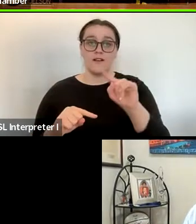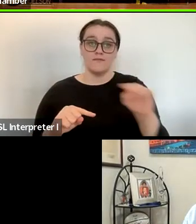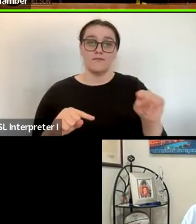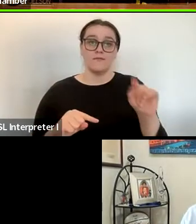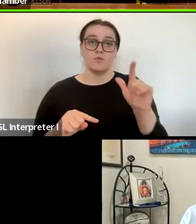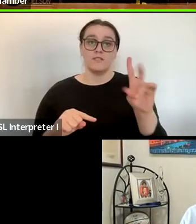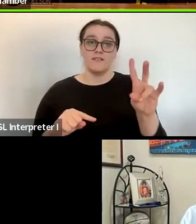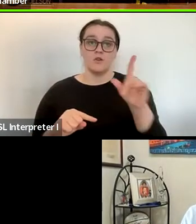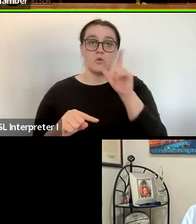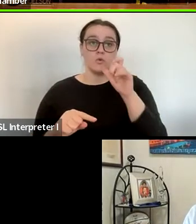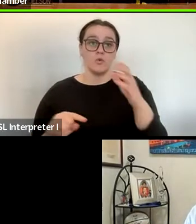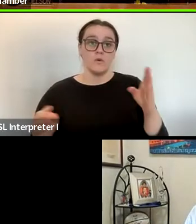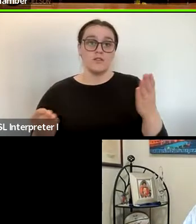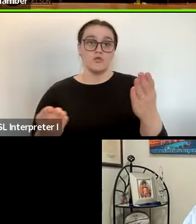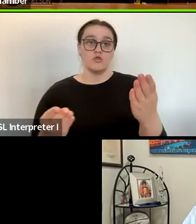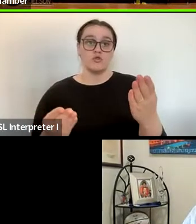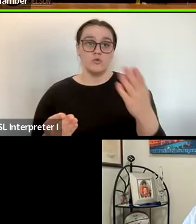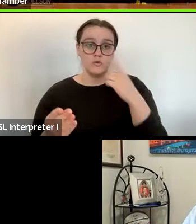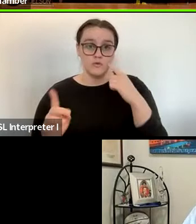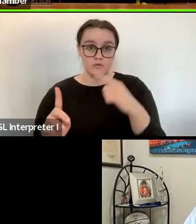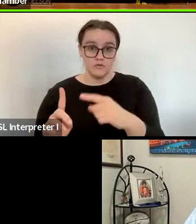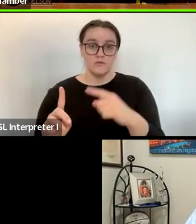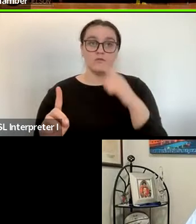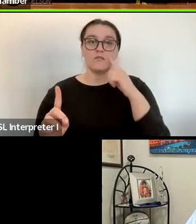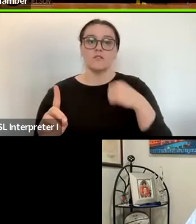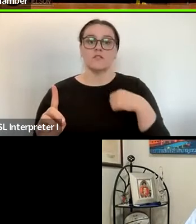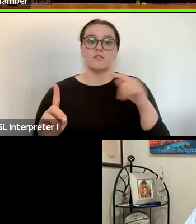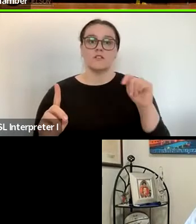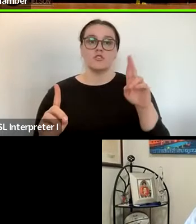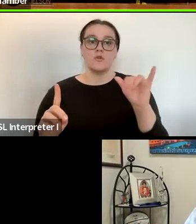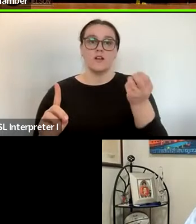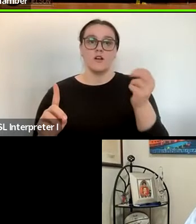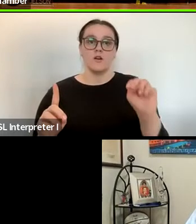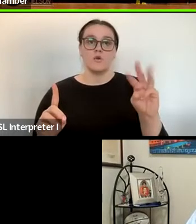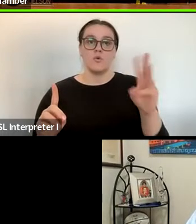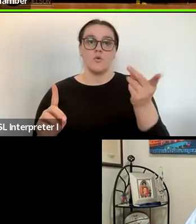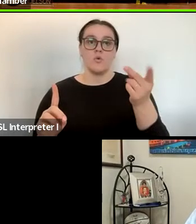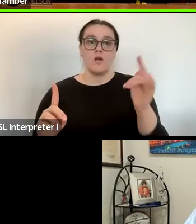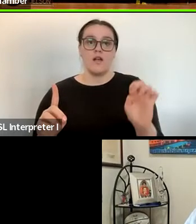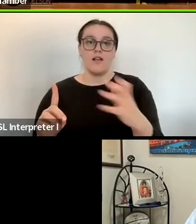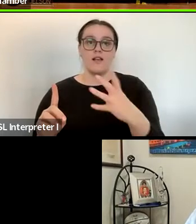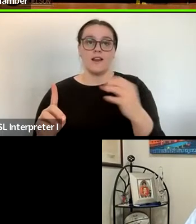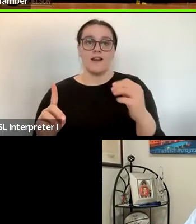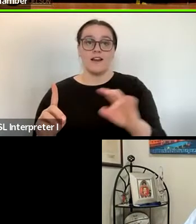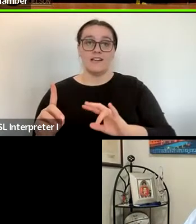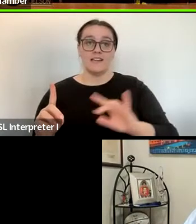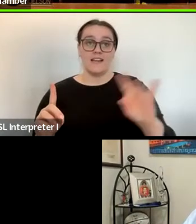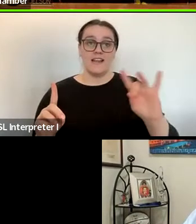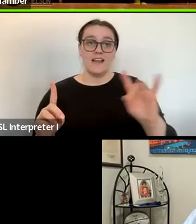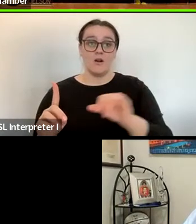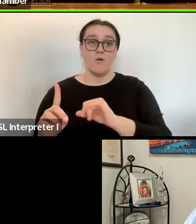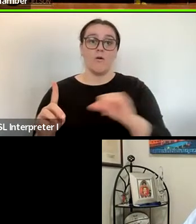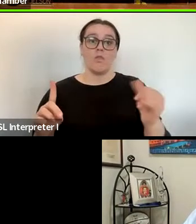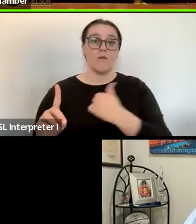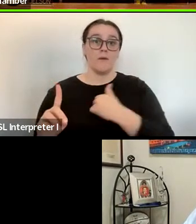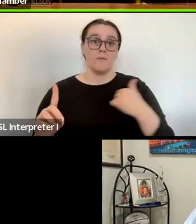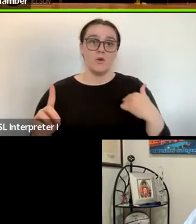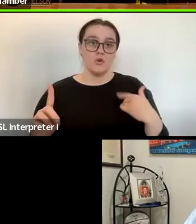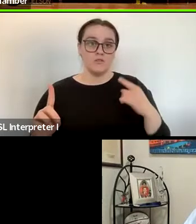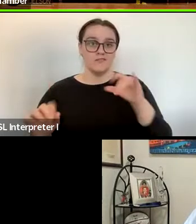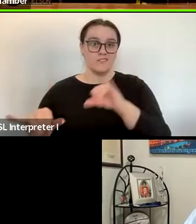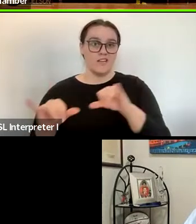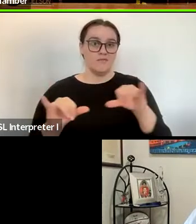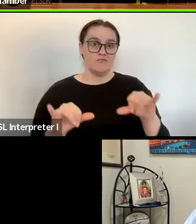by Councilmember Trayon White and eight council members. Essentially the same as the bill